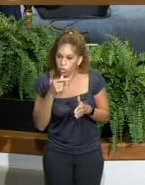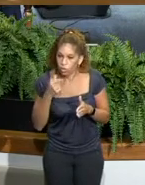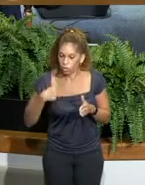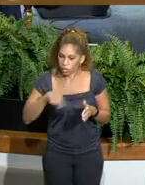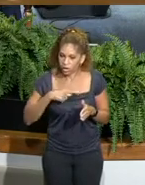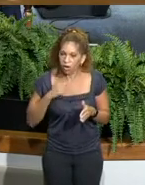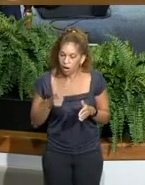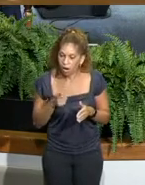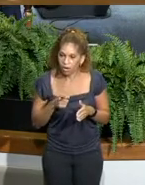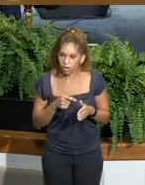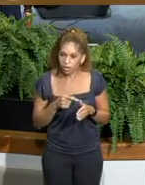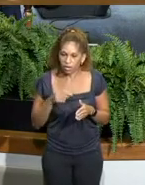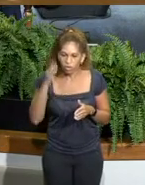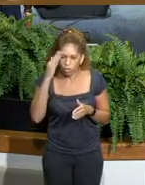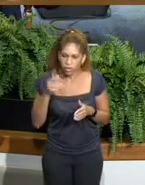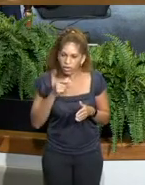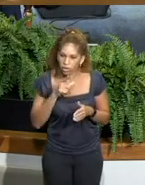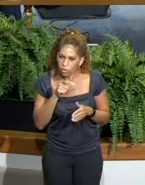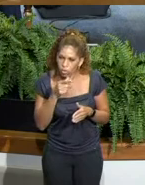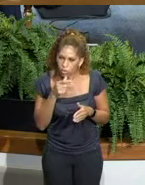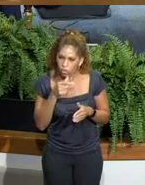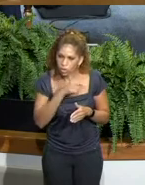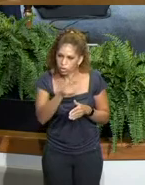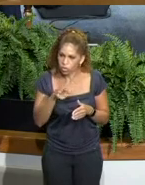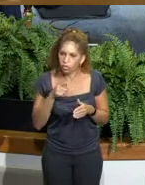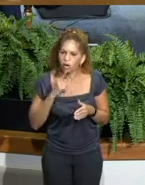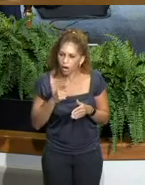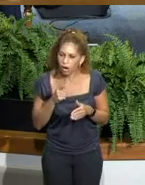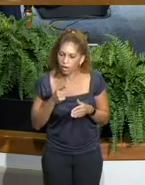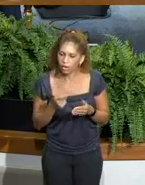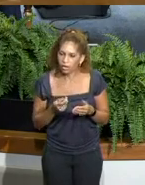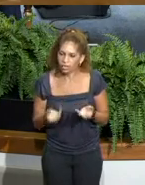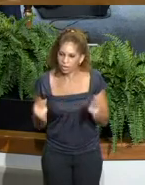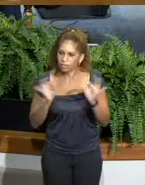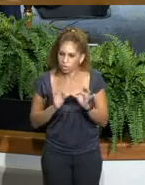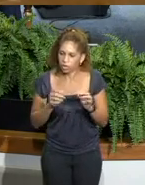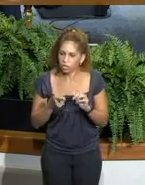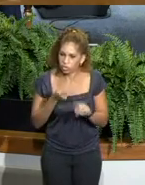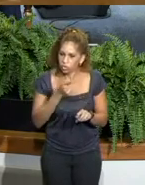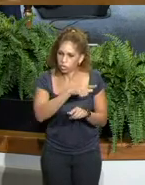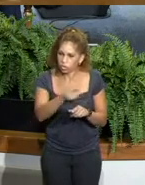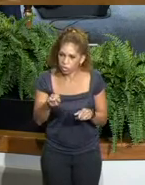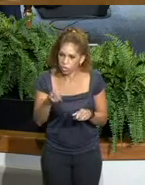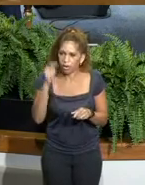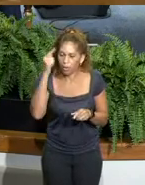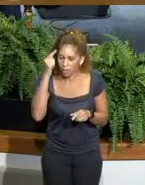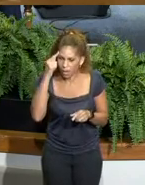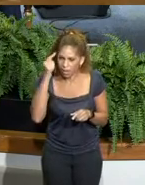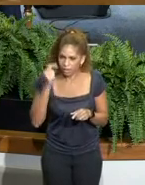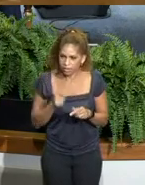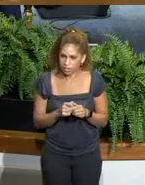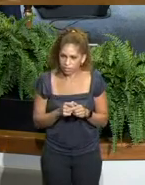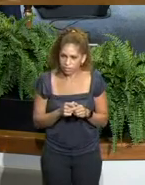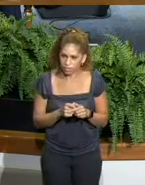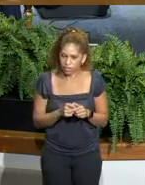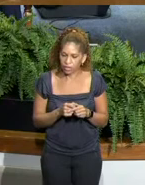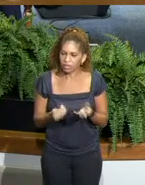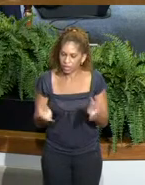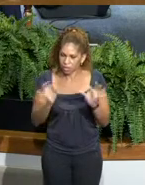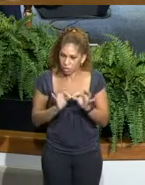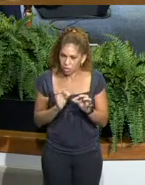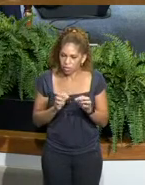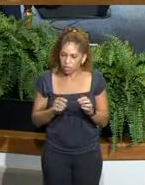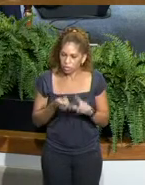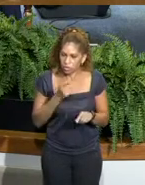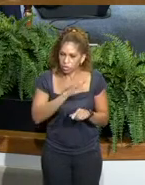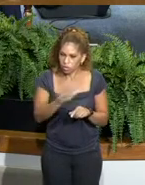who you are is critical to your sanity, politically and emotionally. It is critical to your